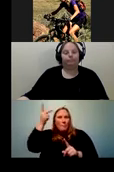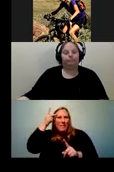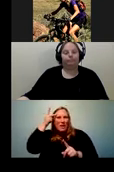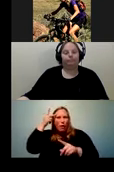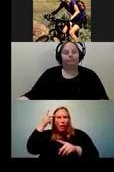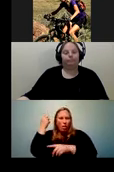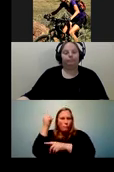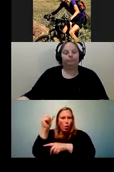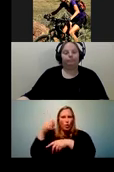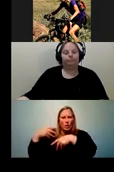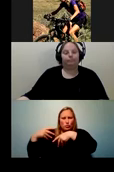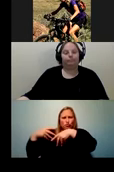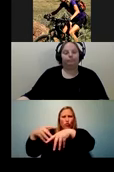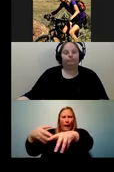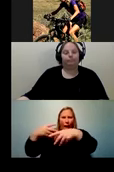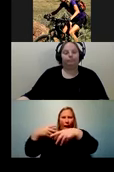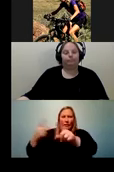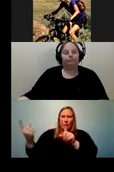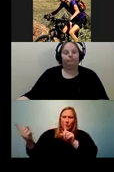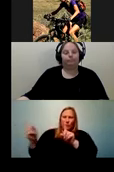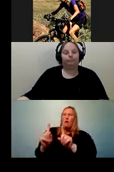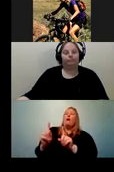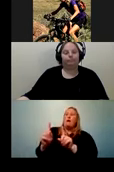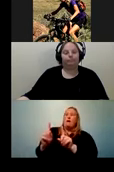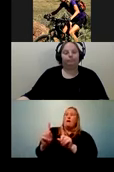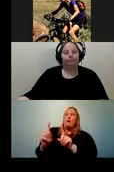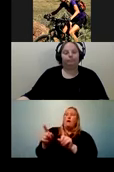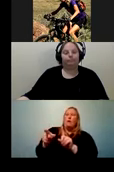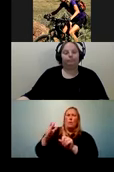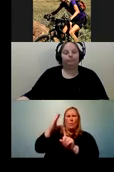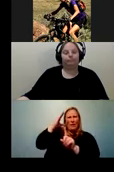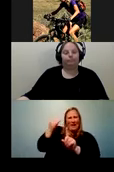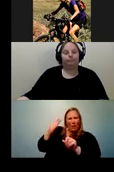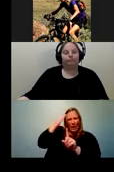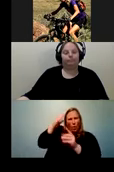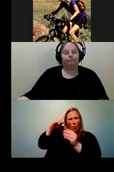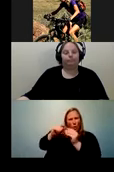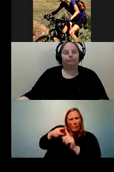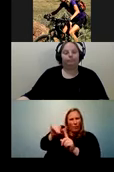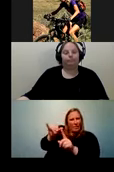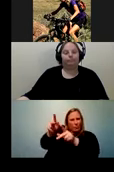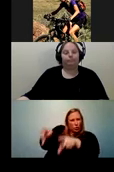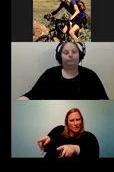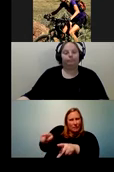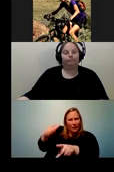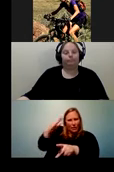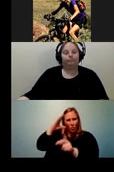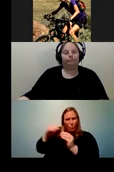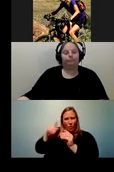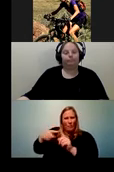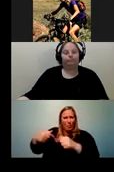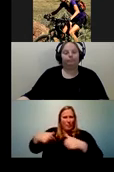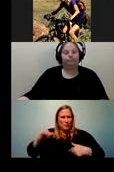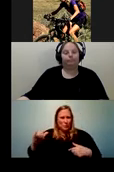or not together, but if you saw each other at a political rally, you would know a lot more about each other. High, so serving on a committee